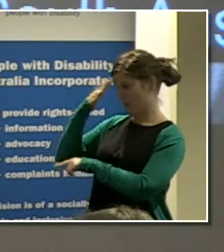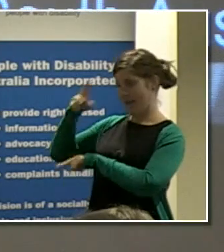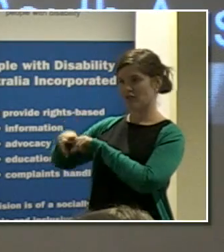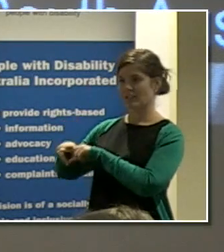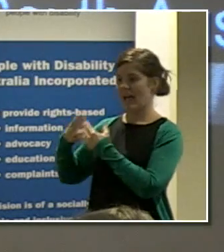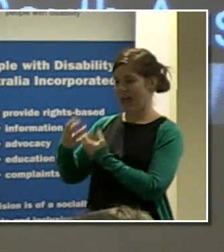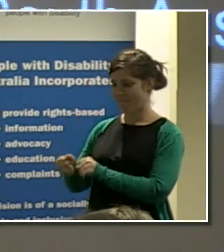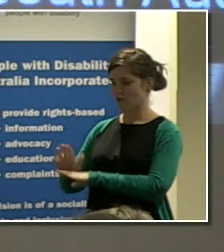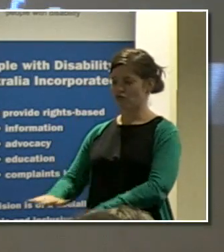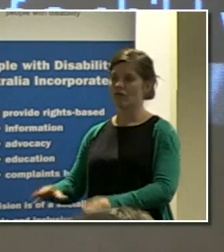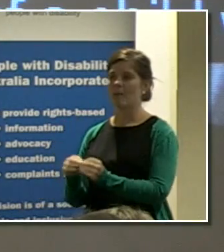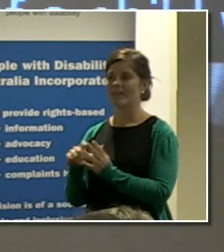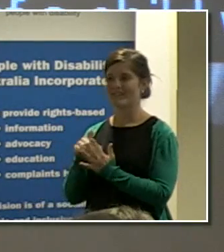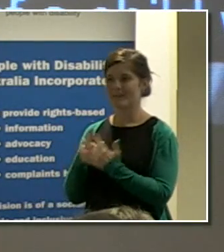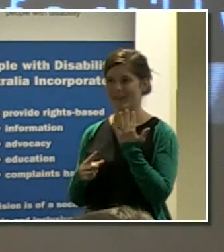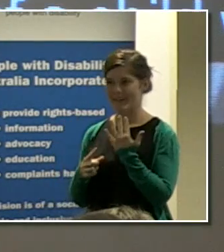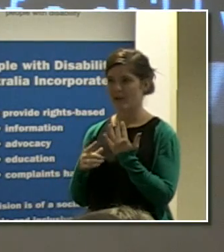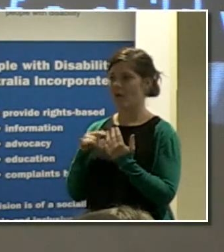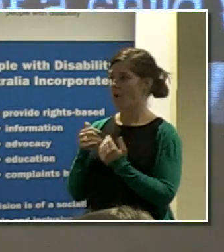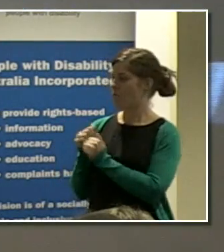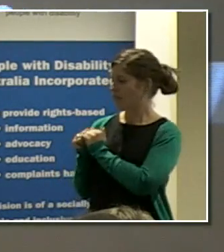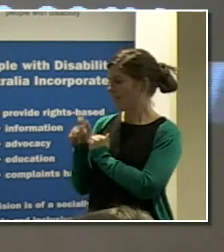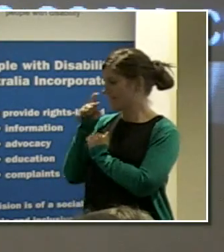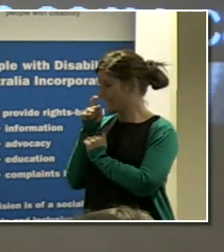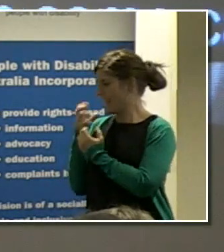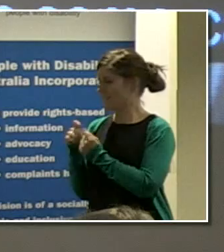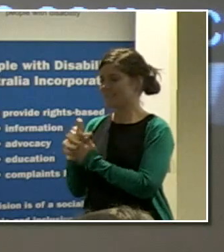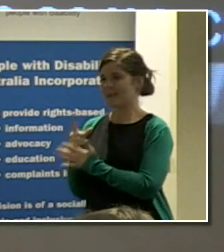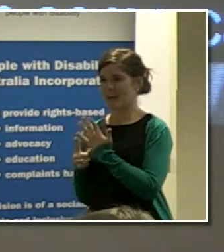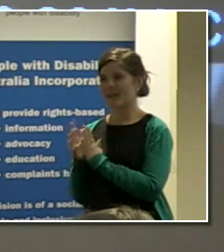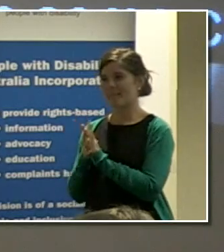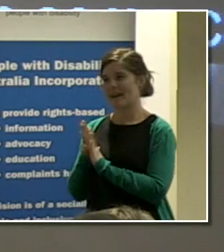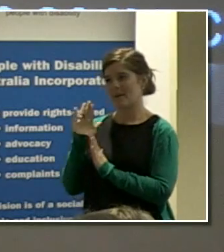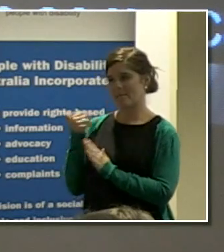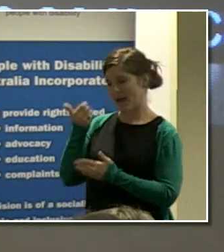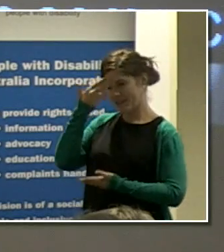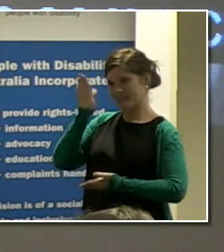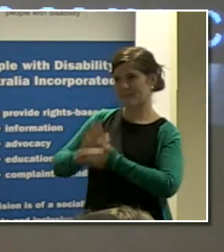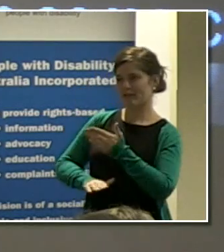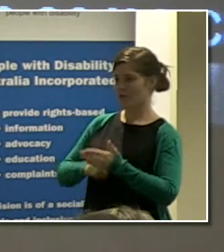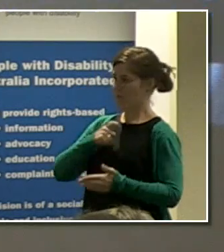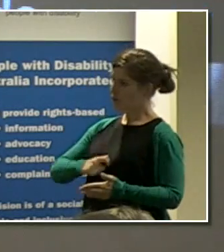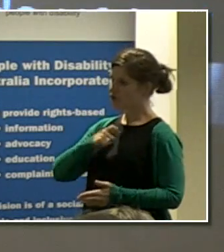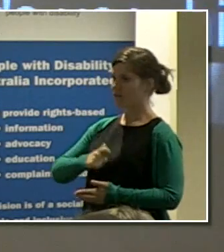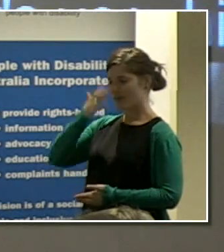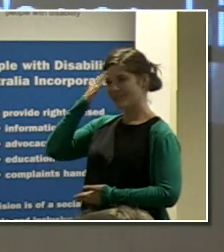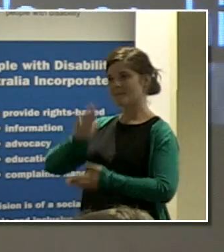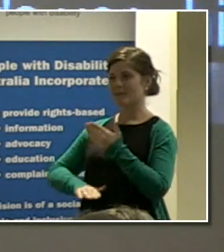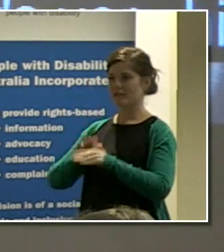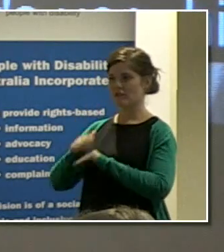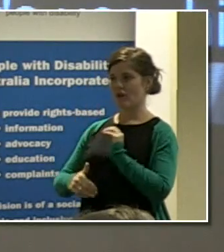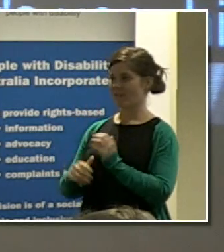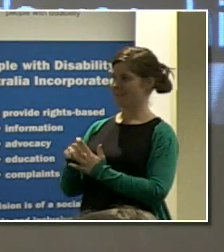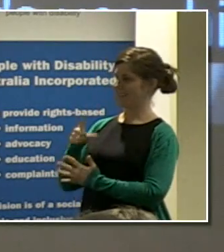a disability, or in some cases a sibling. So it's very high levels of that personal lived experience, not paid